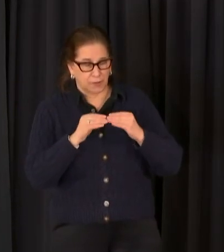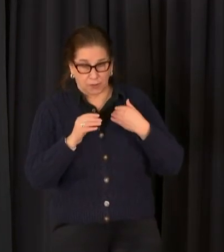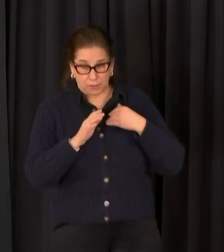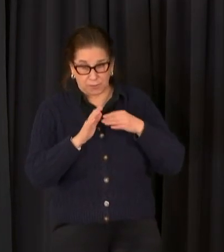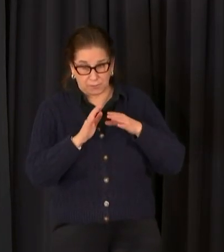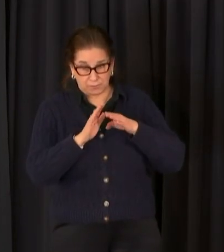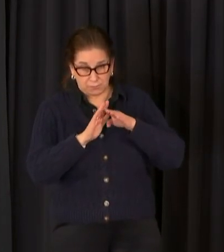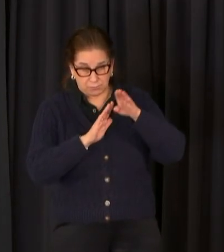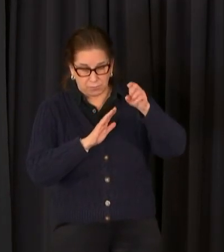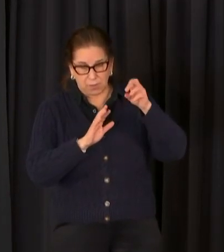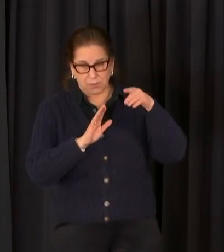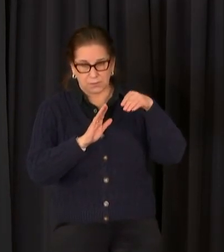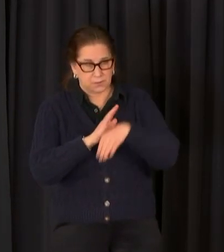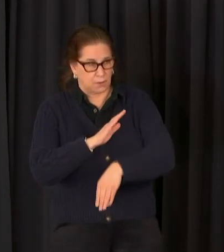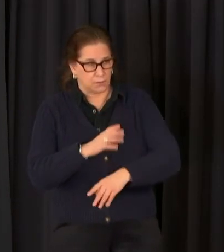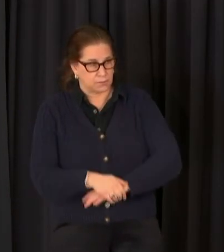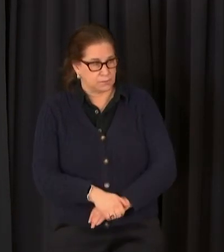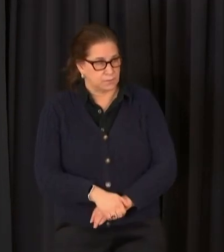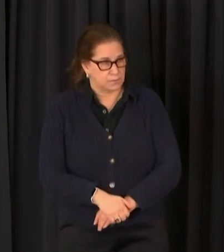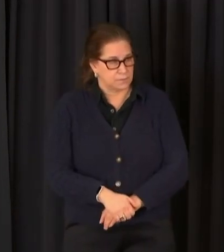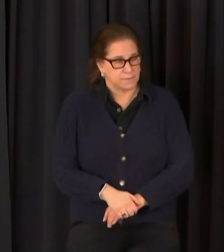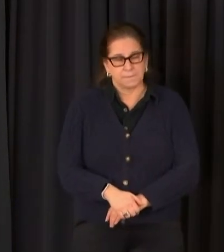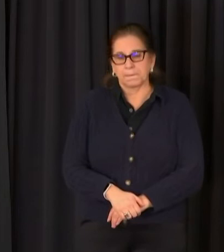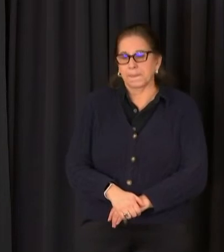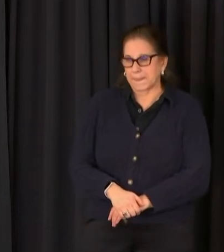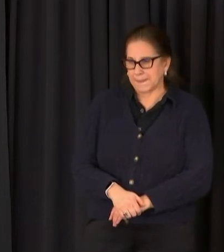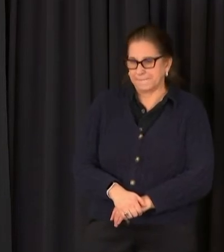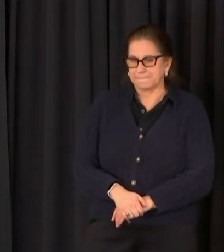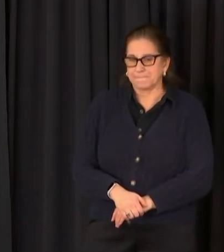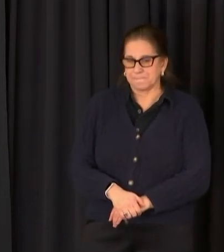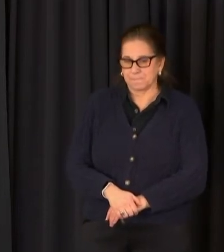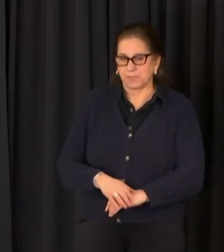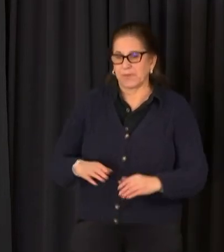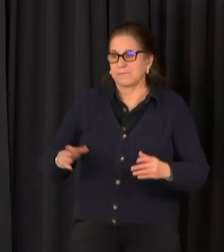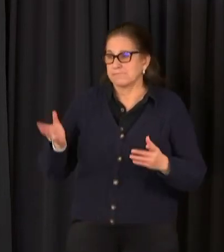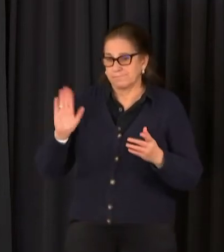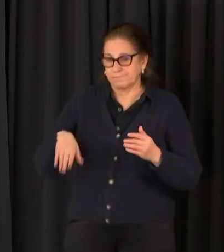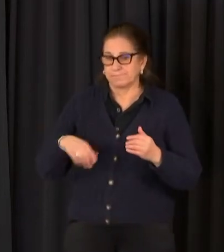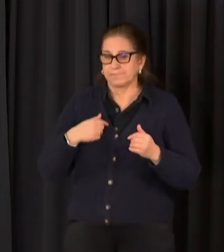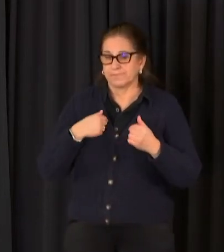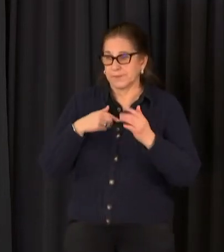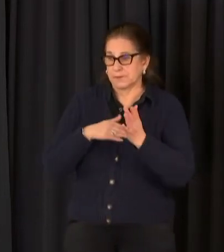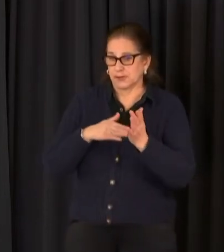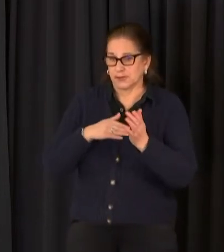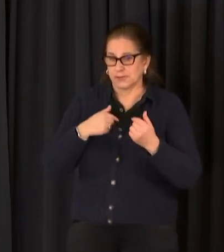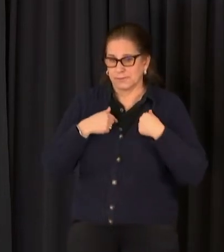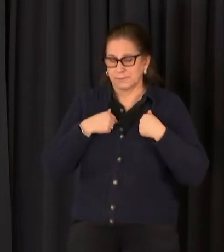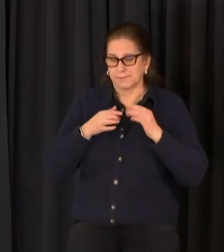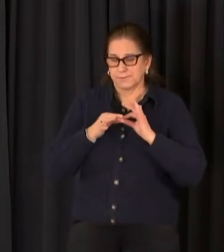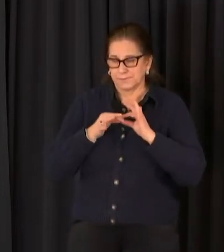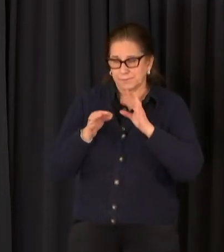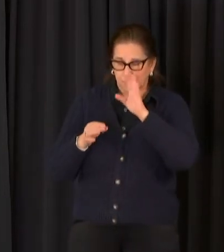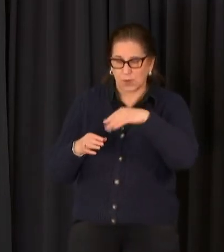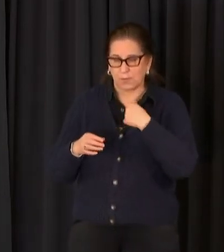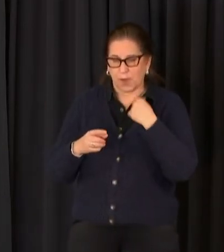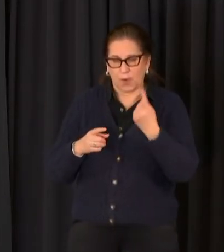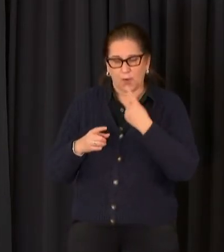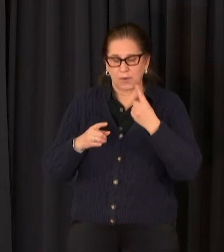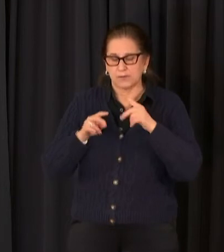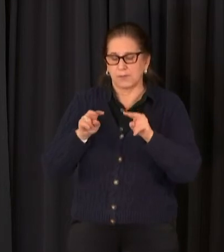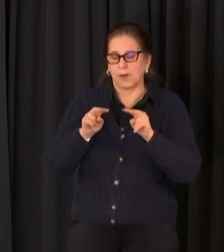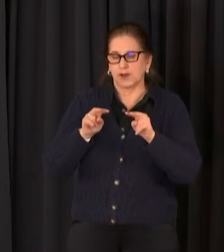what your interpretation of the data is. So as you know, we always monitor our data on a daily basis, but we